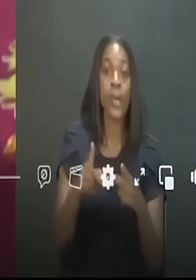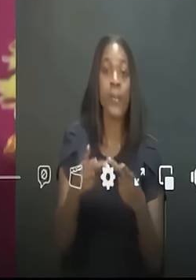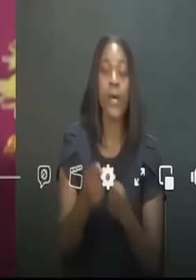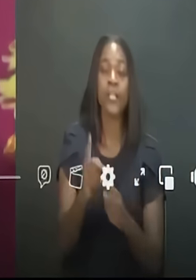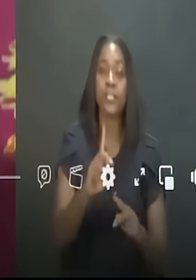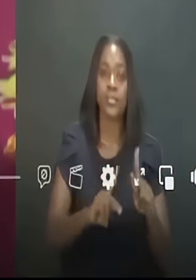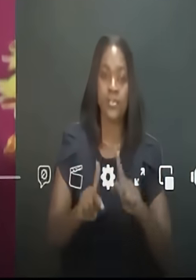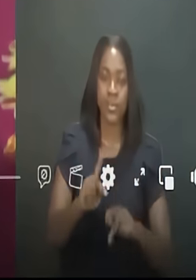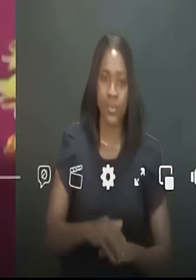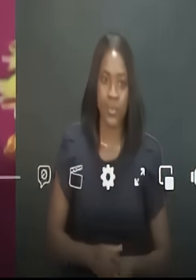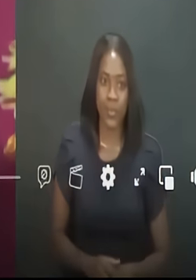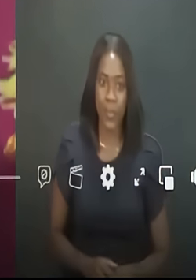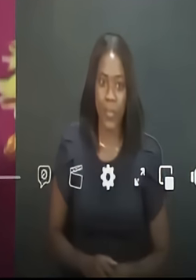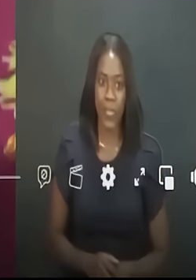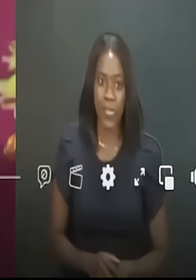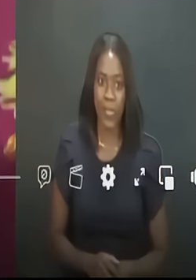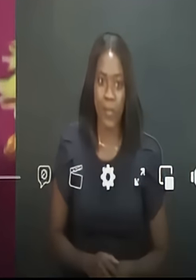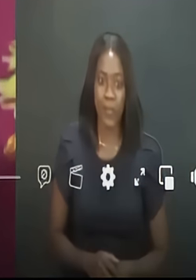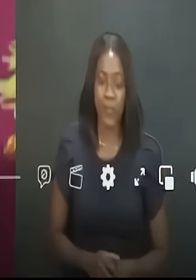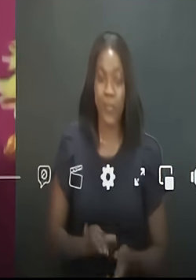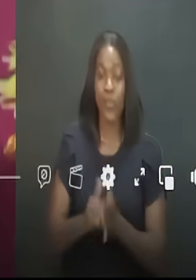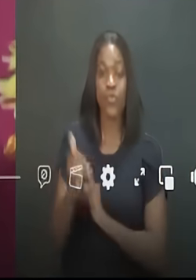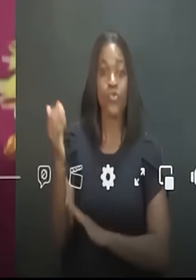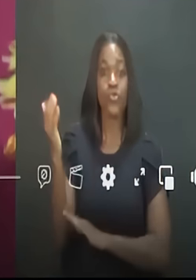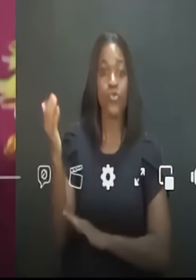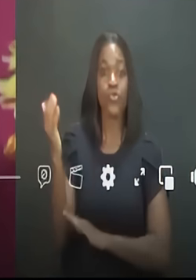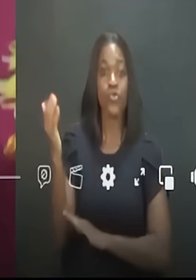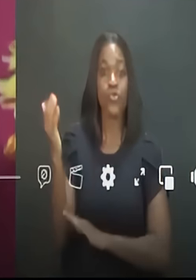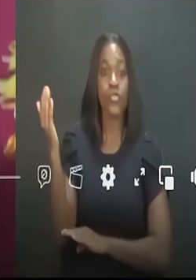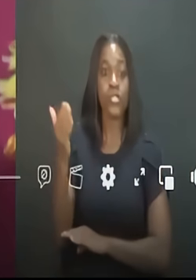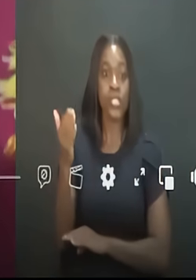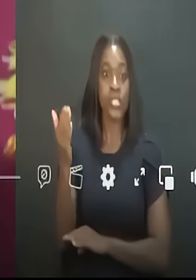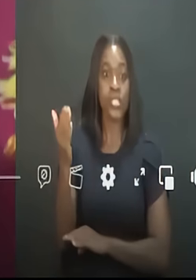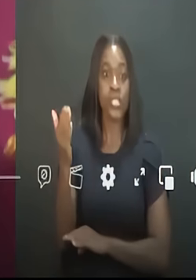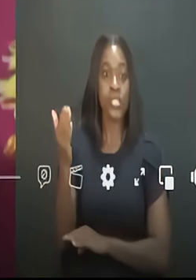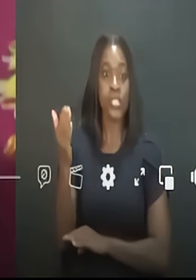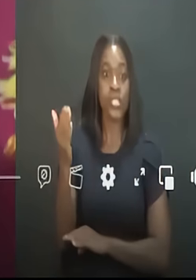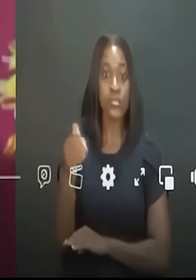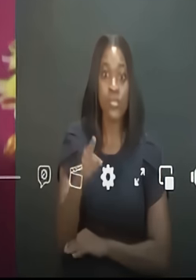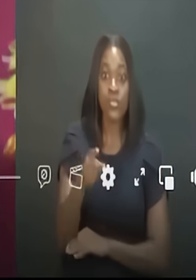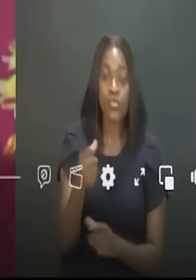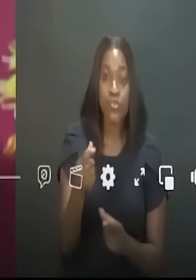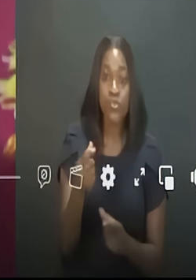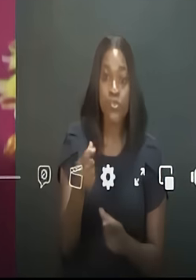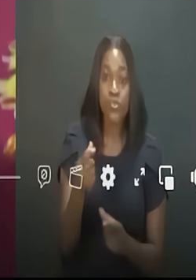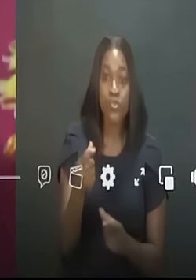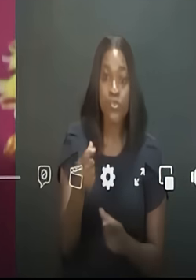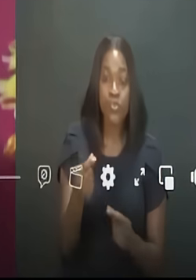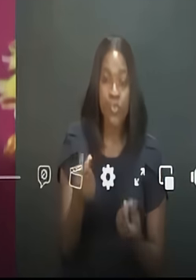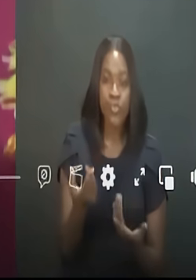By those statements, you had justified the decision to dismiss those people.